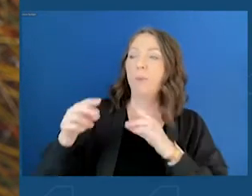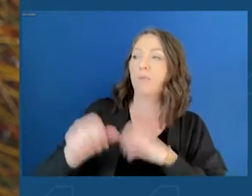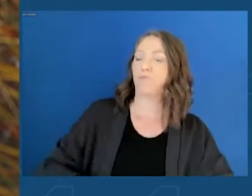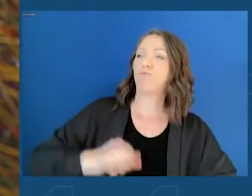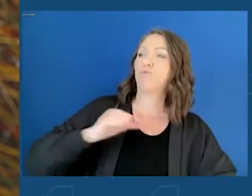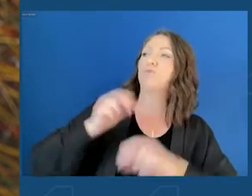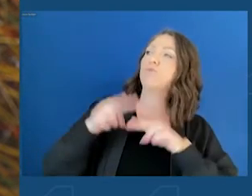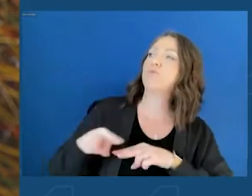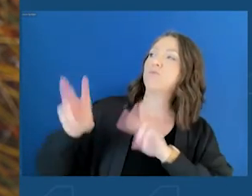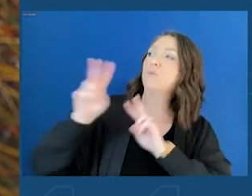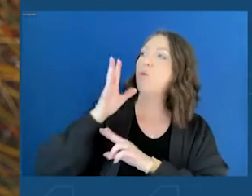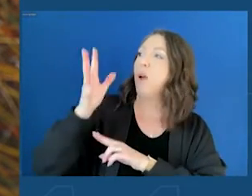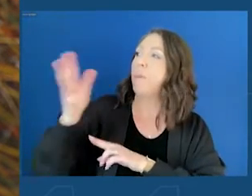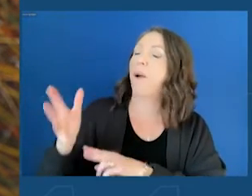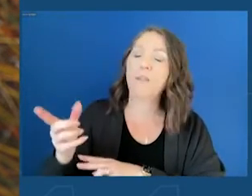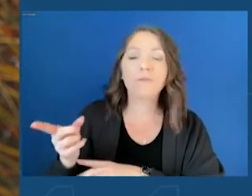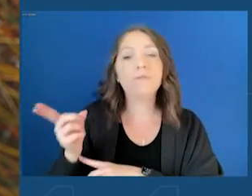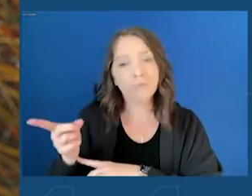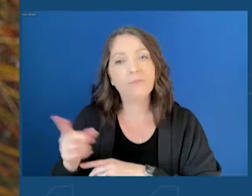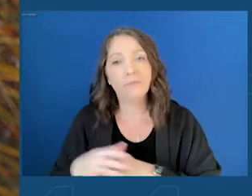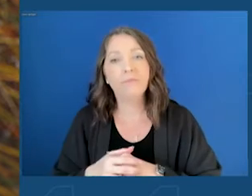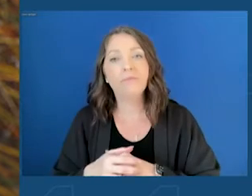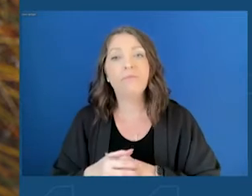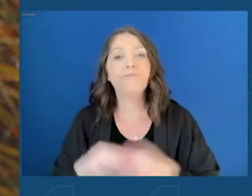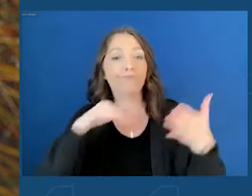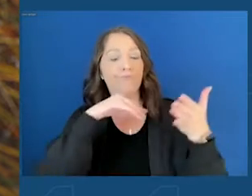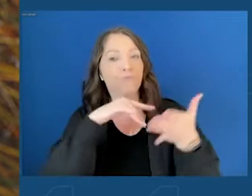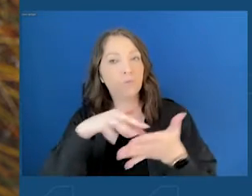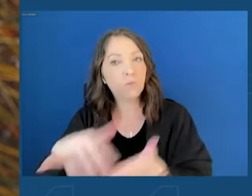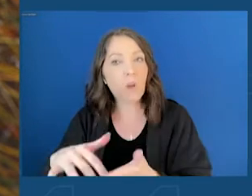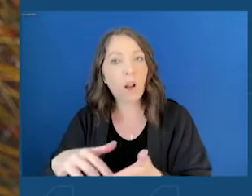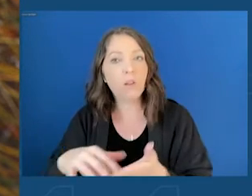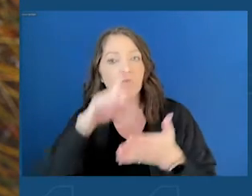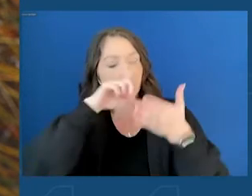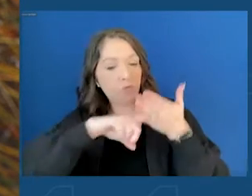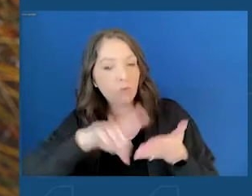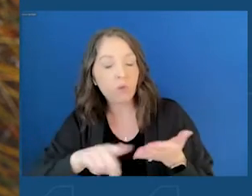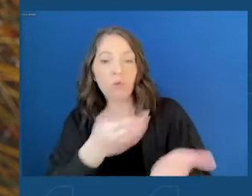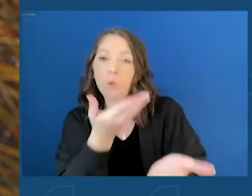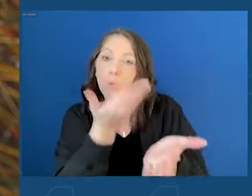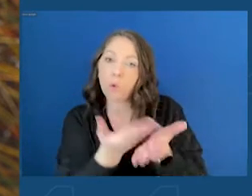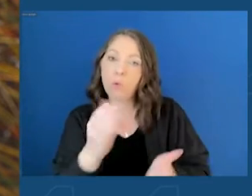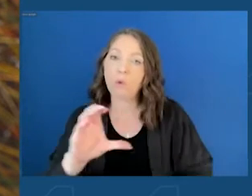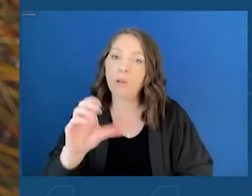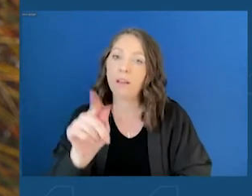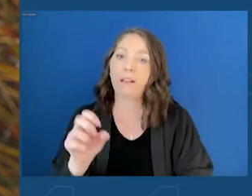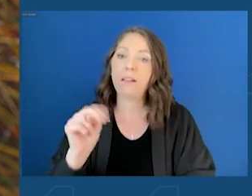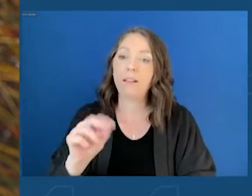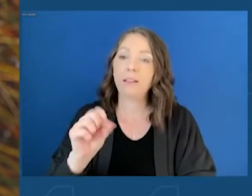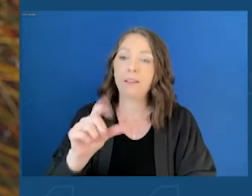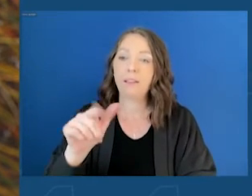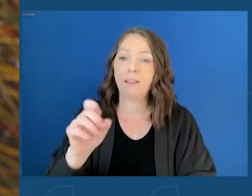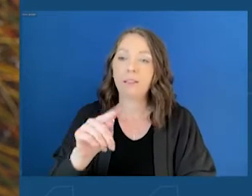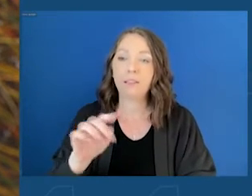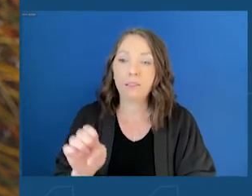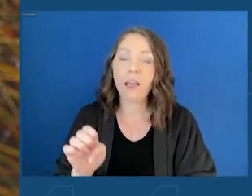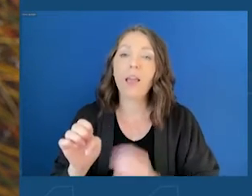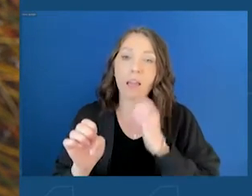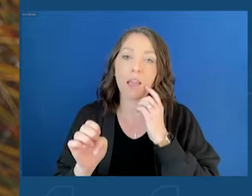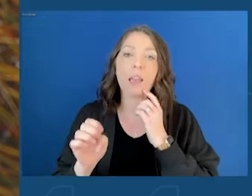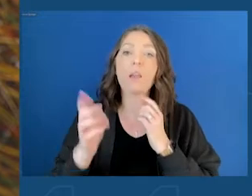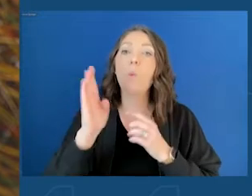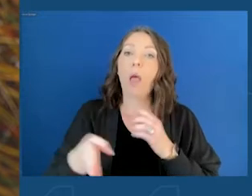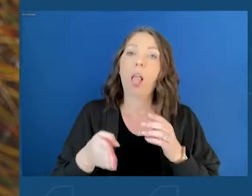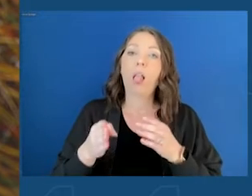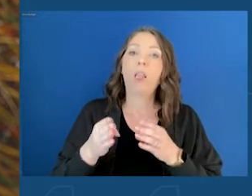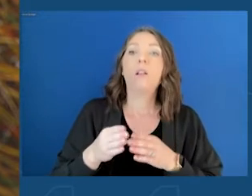and be redeemed. Study after study, the research has shown us that Clean Slate will strengthen families and communities and reduce